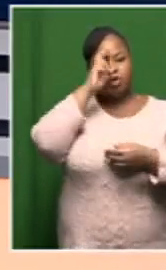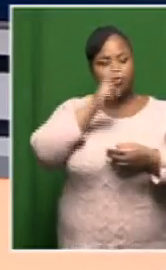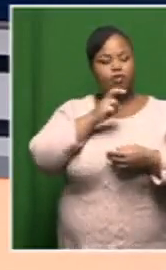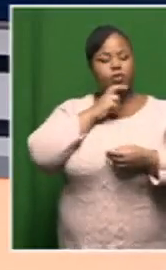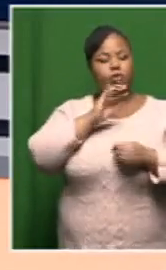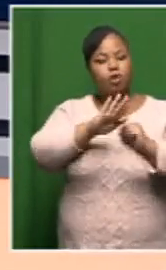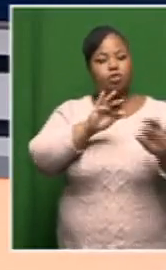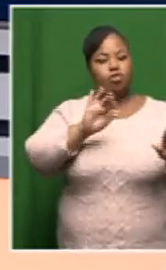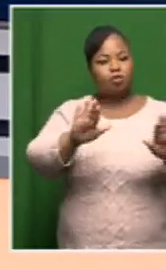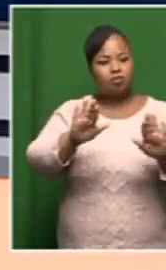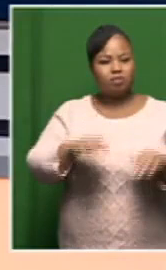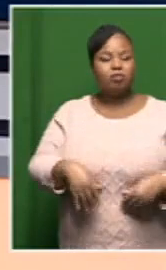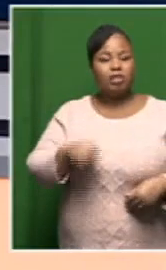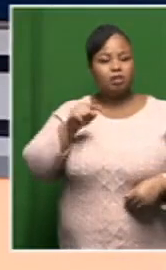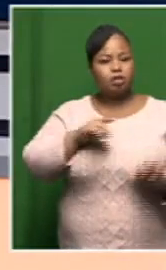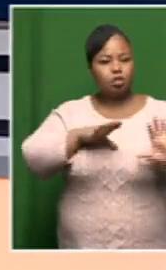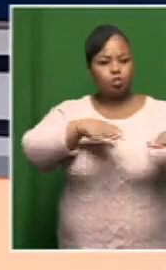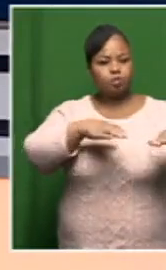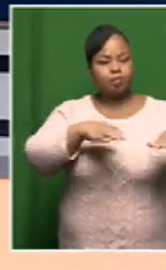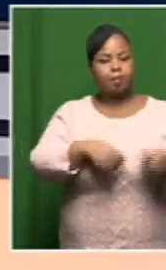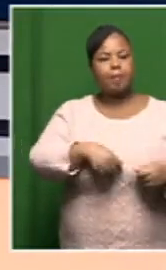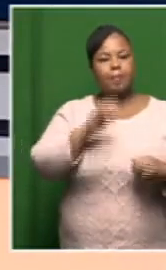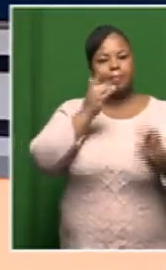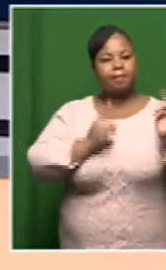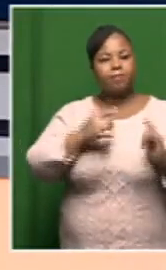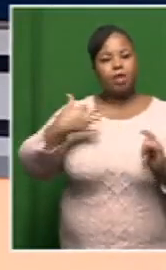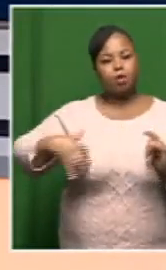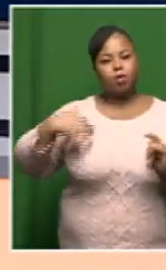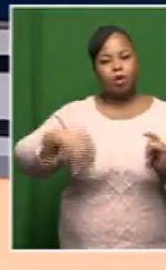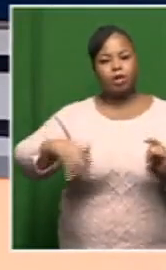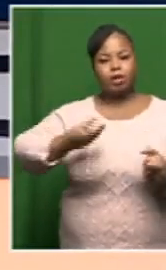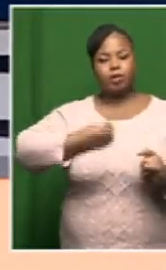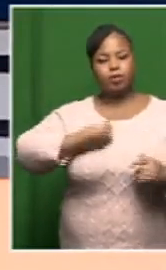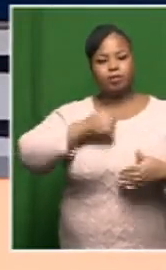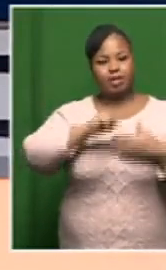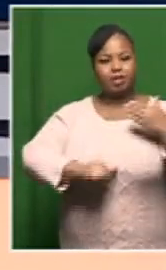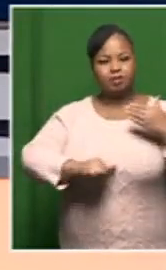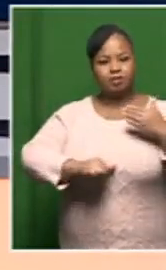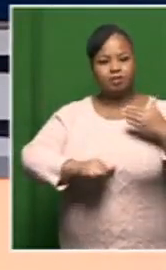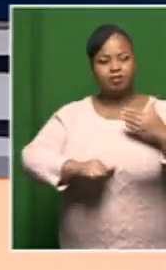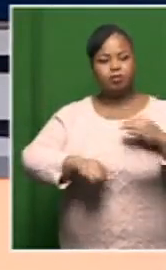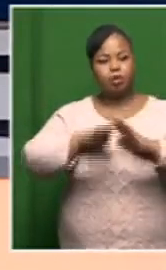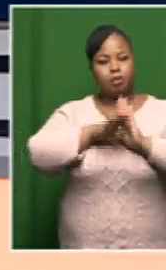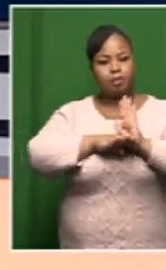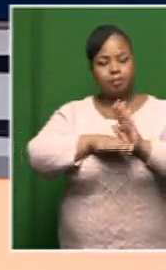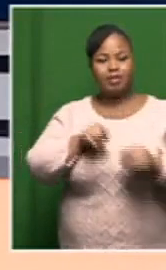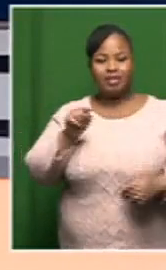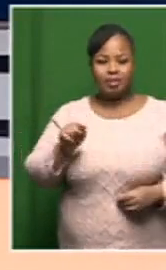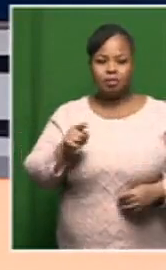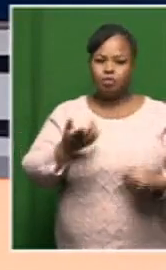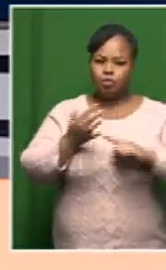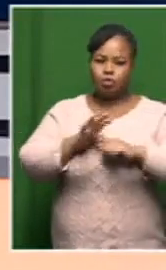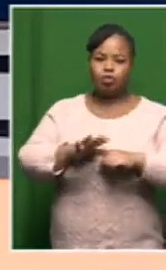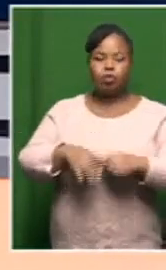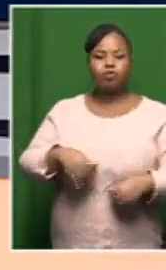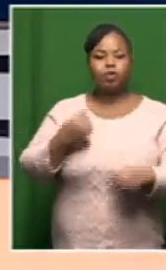exhibition. This is a group art exhibition that forms part of the City of Ekurhuleni's month commemorative program. This will